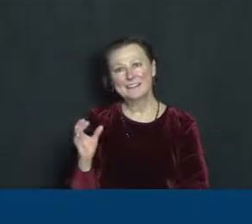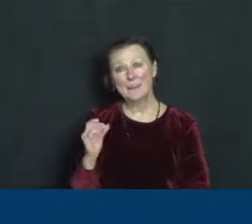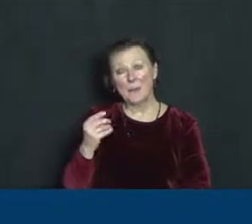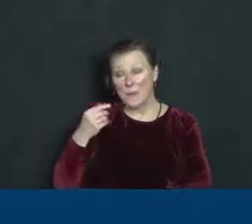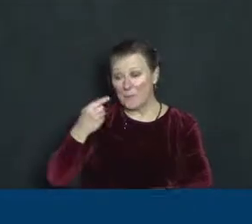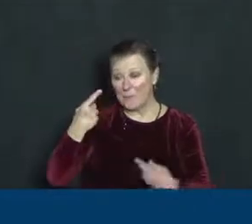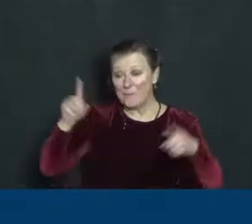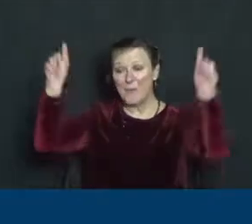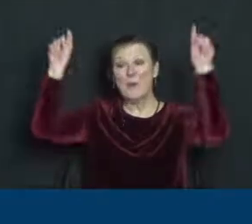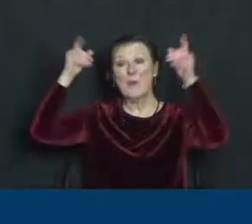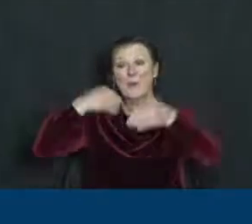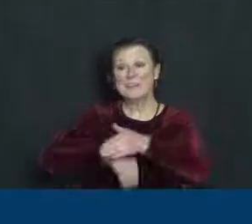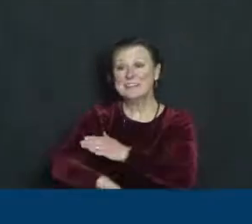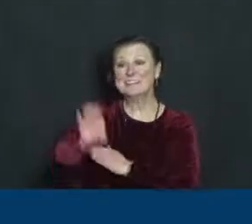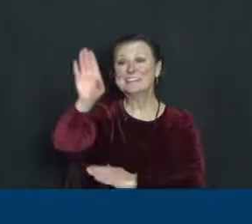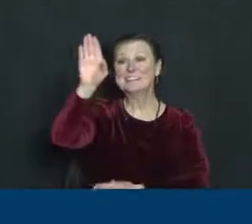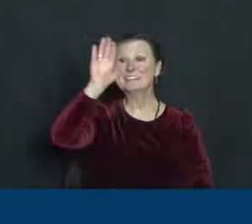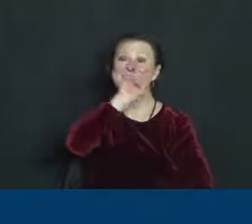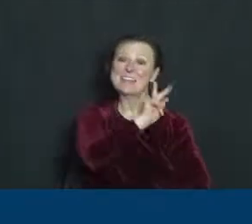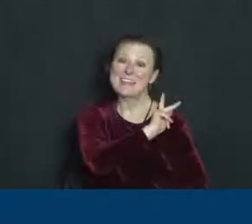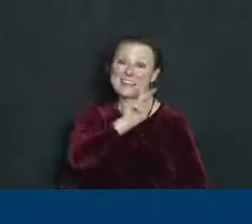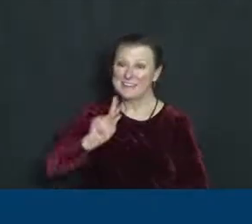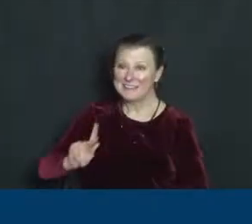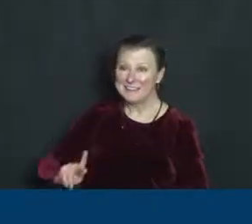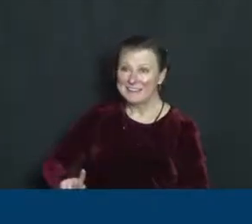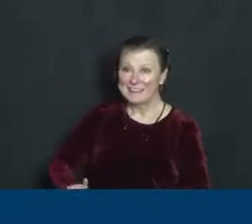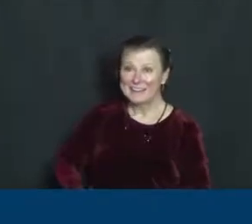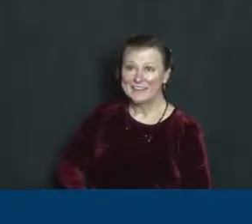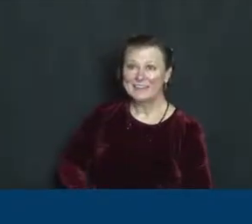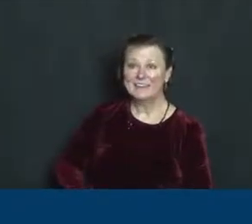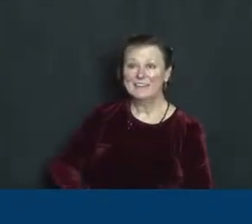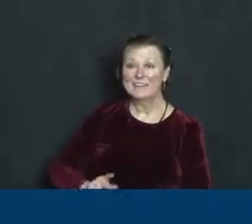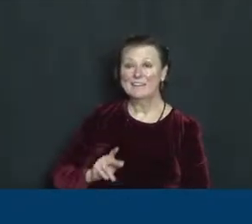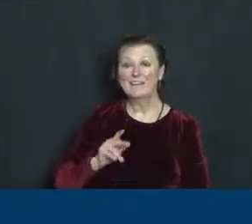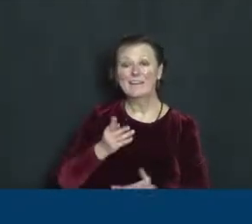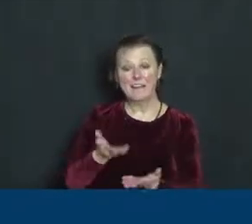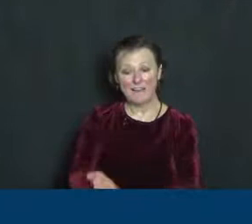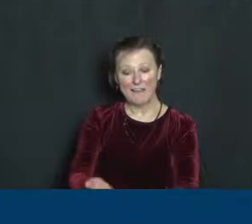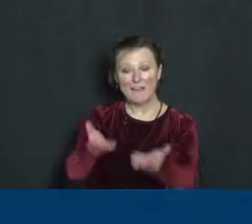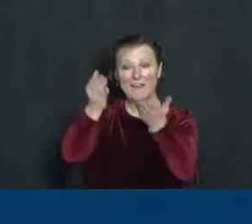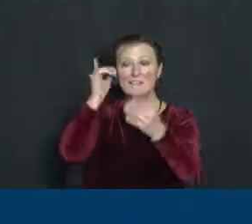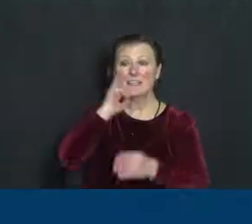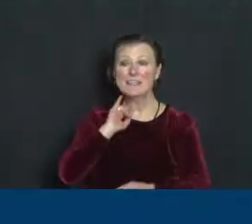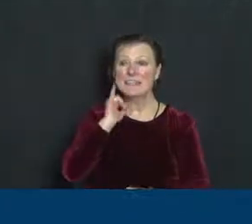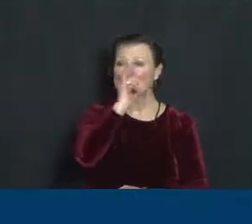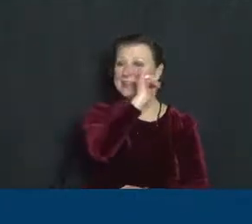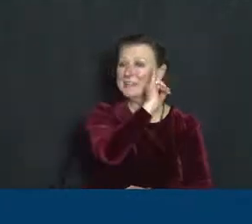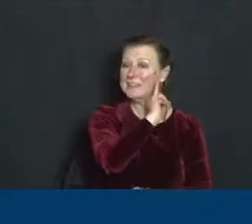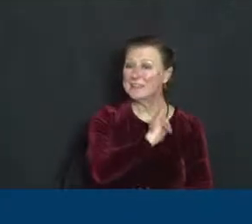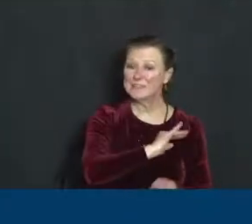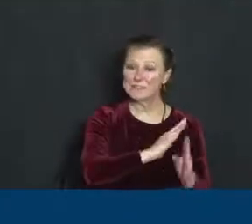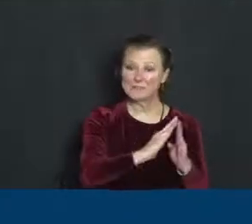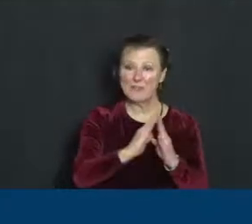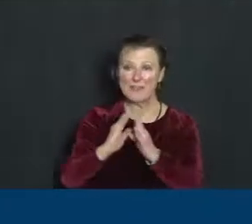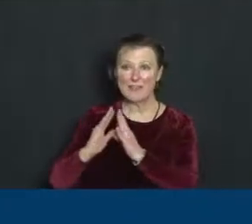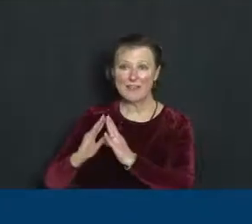Noel, born is the King of